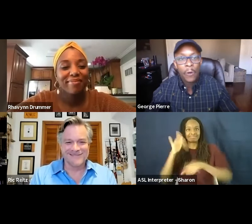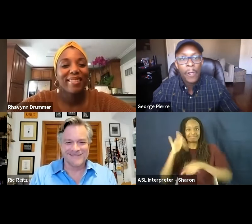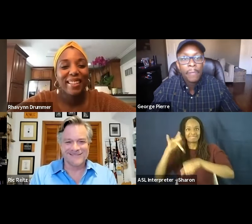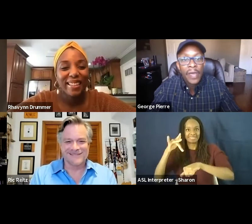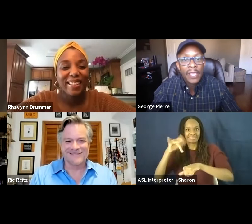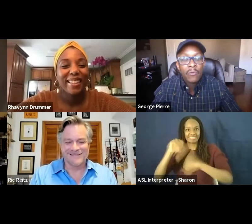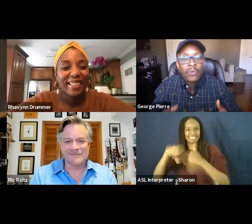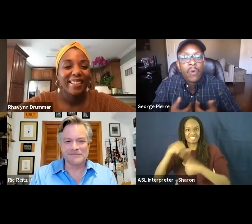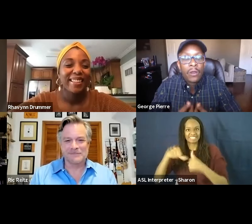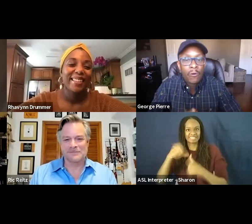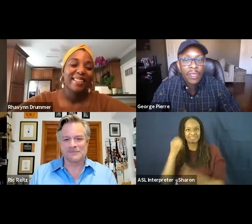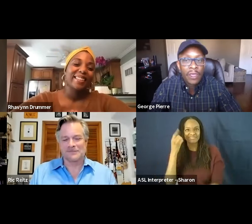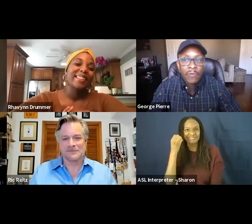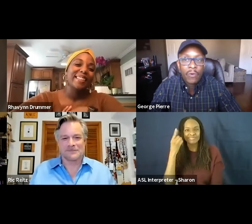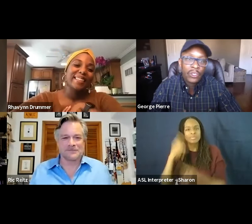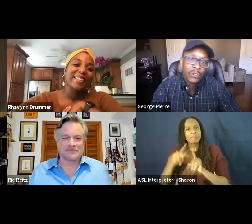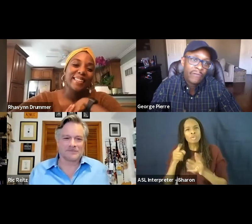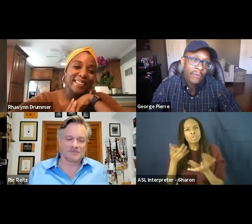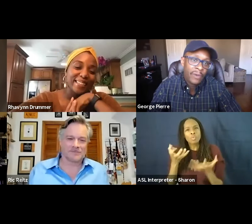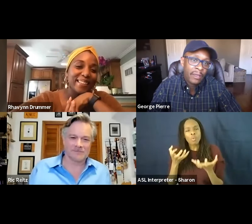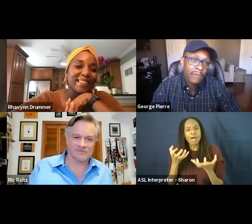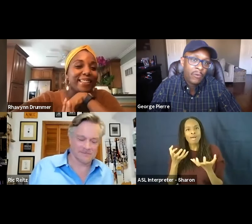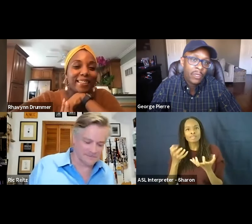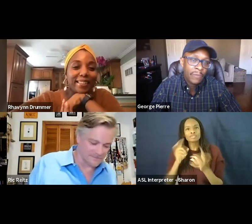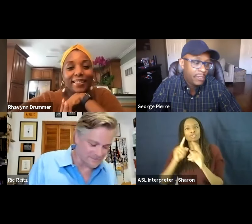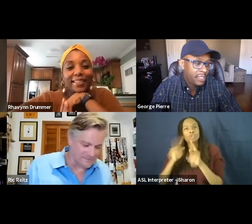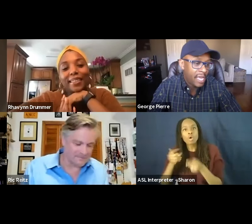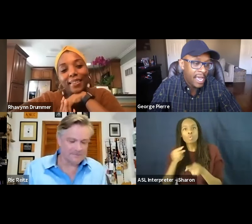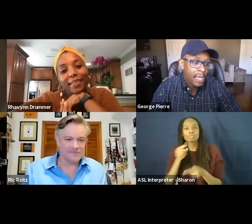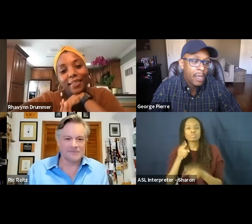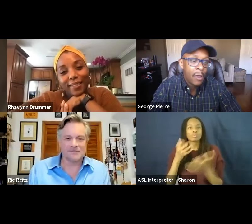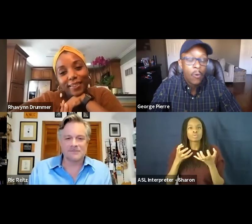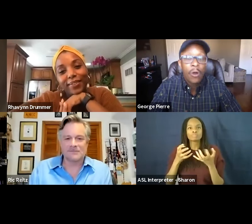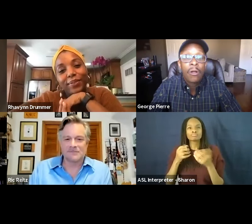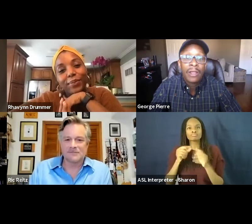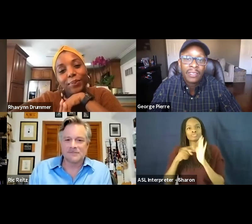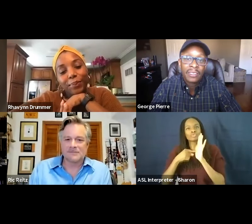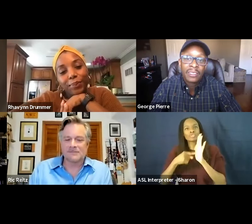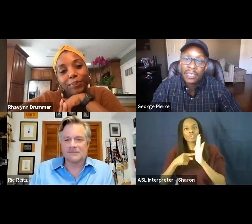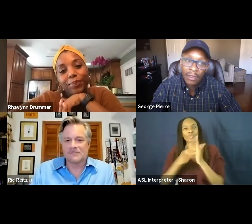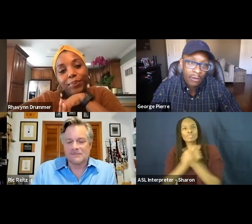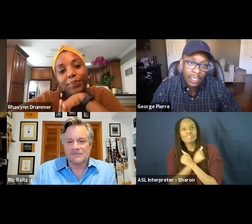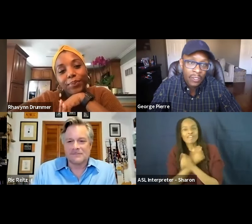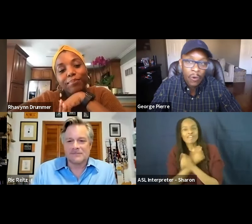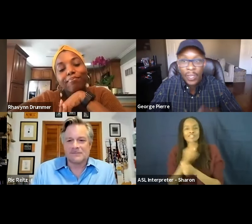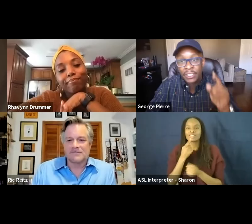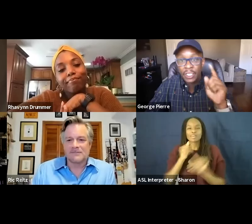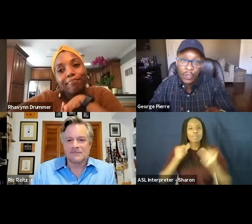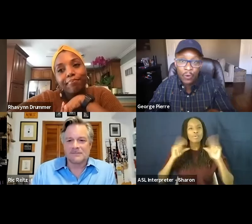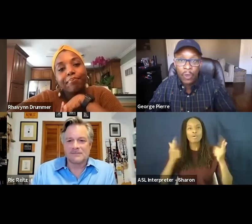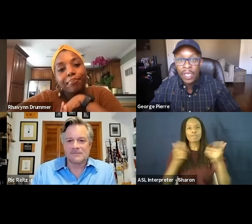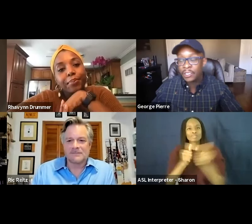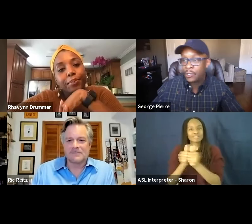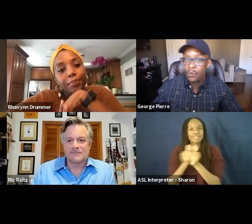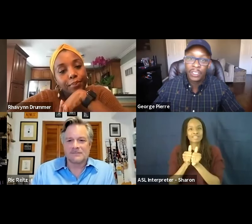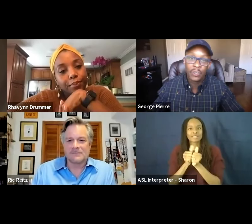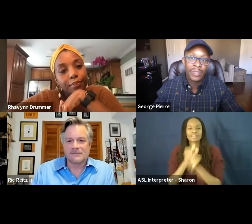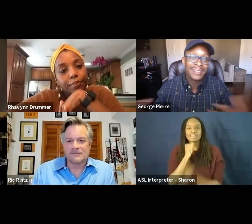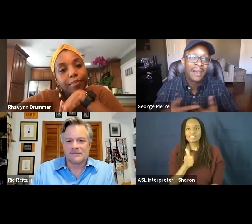you know, but you want to go there and you want to show everybody love. You want the people to say, hey, we're all in this together. There's no, it's you,